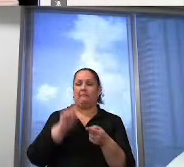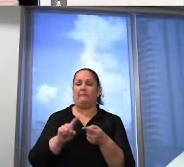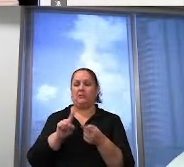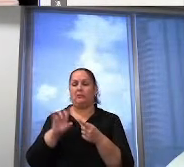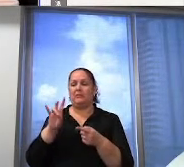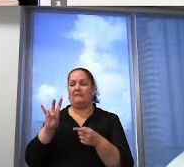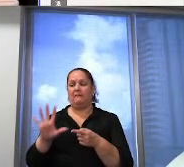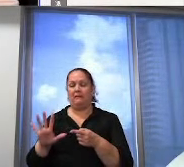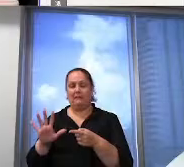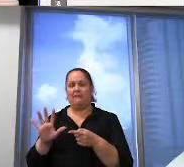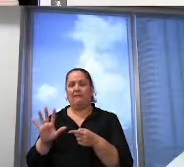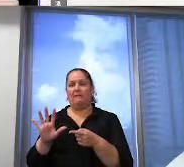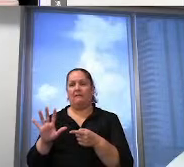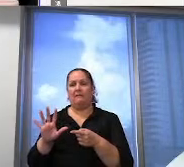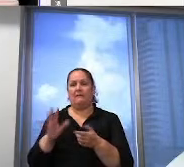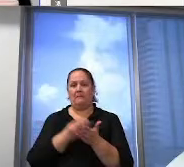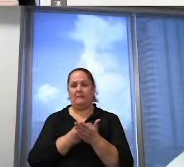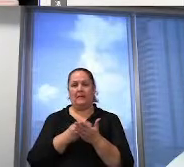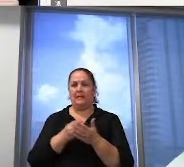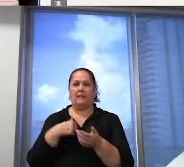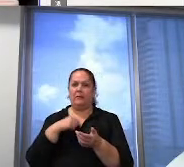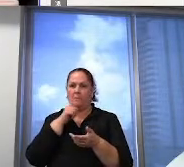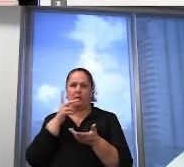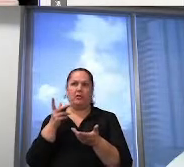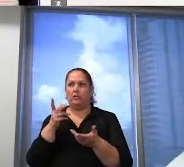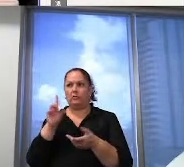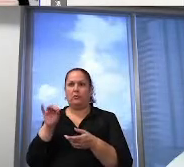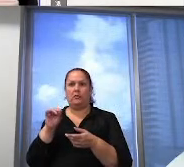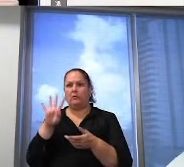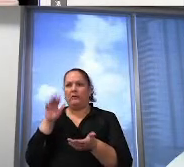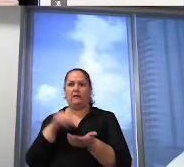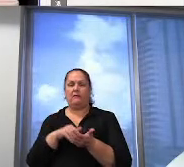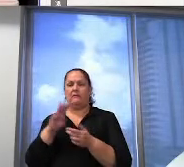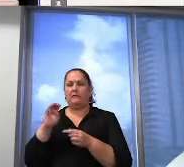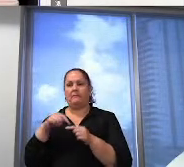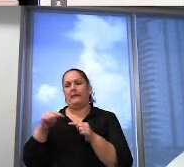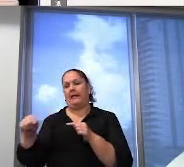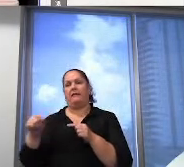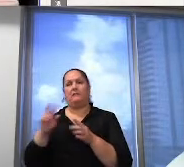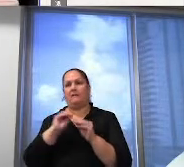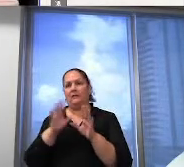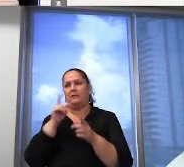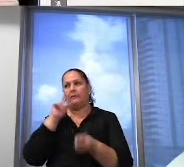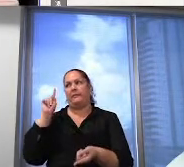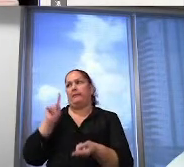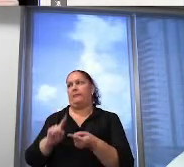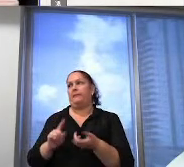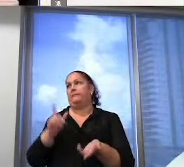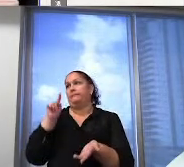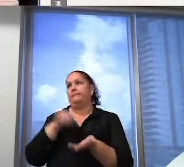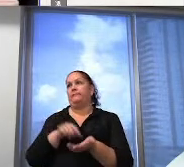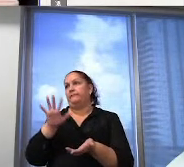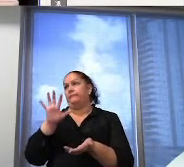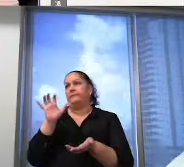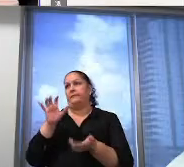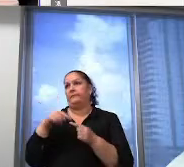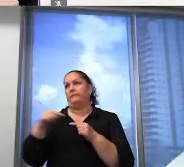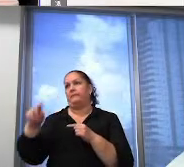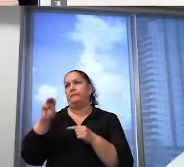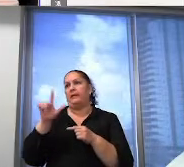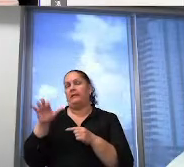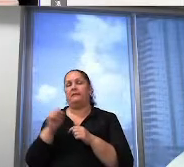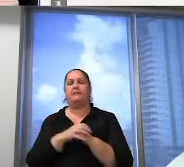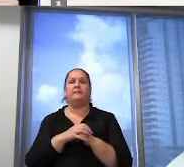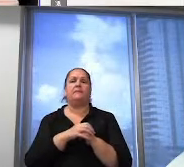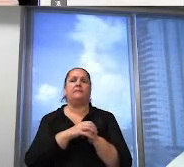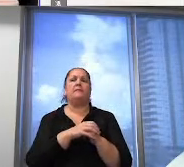to 75, we're not going to lose 4,000 miles. It's going to be a fraction, be more like 1,500